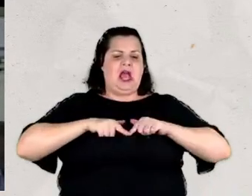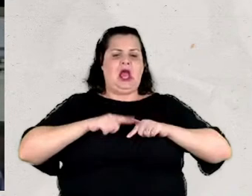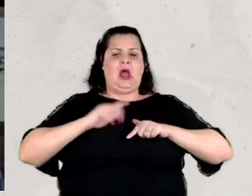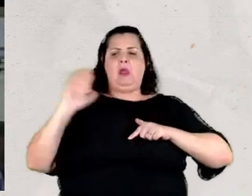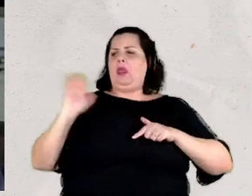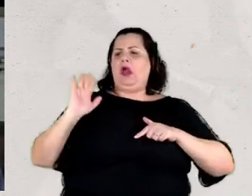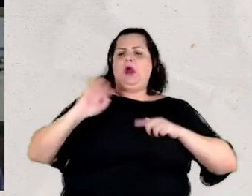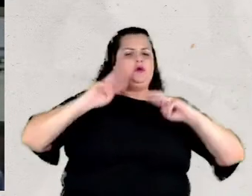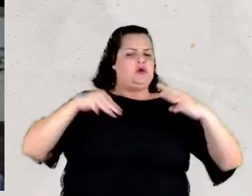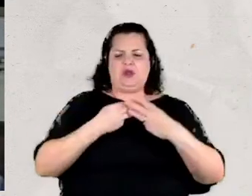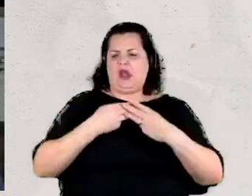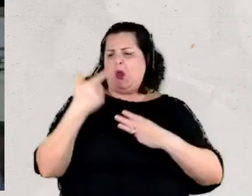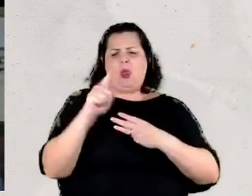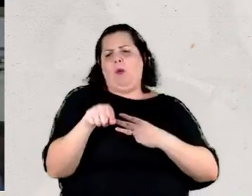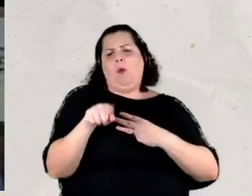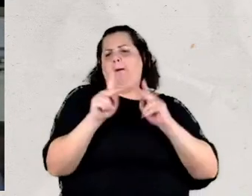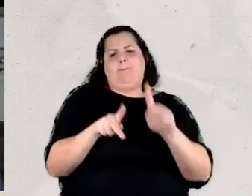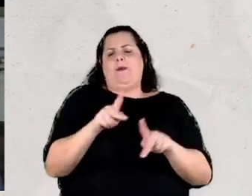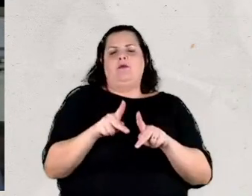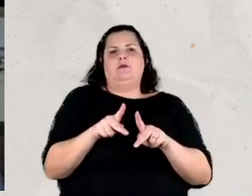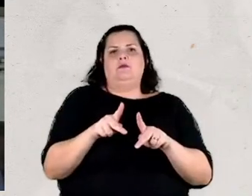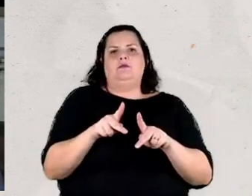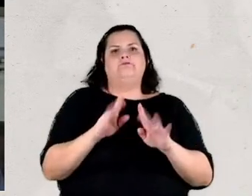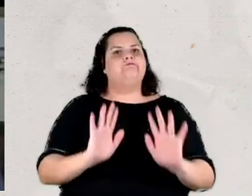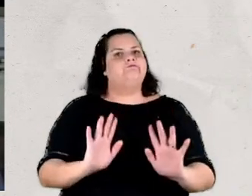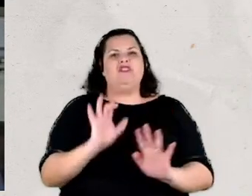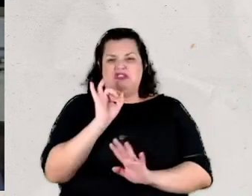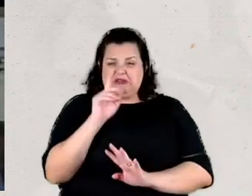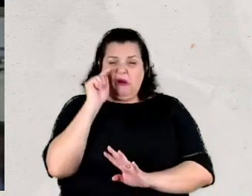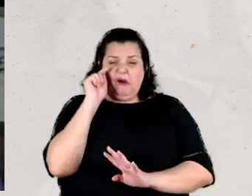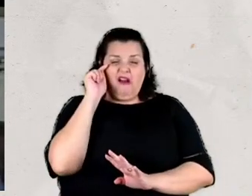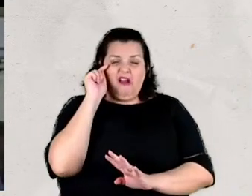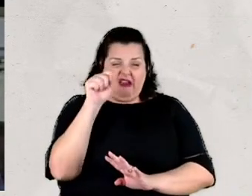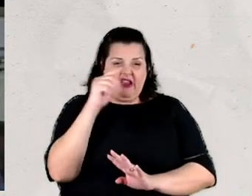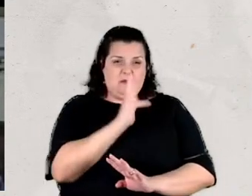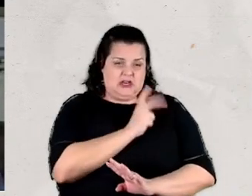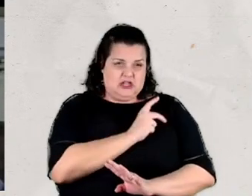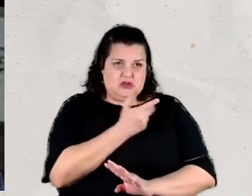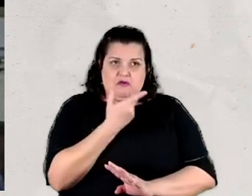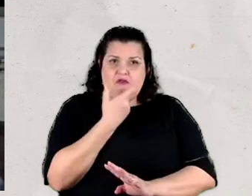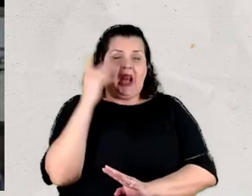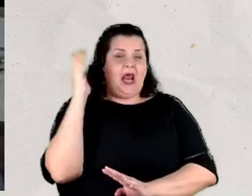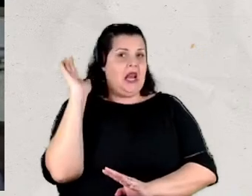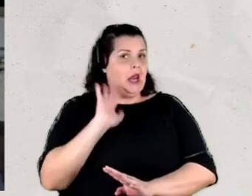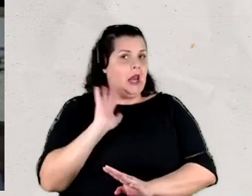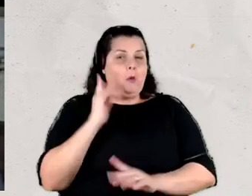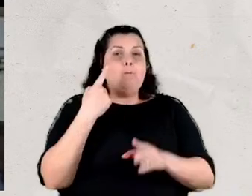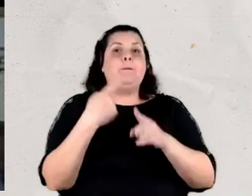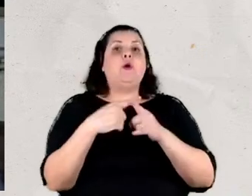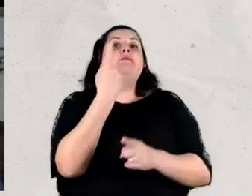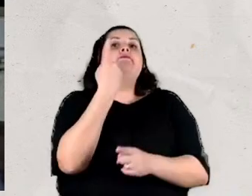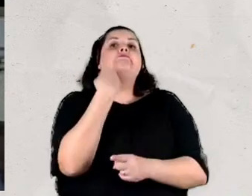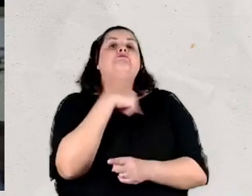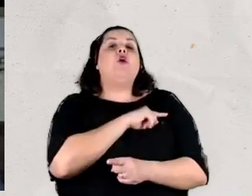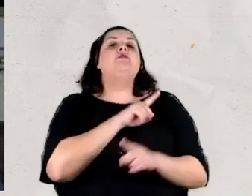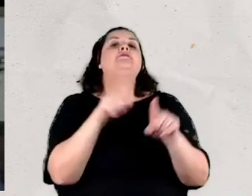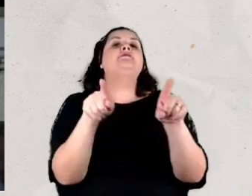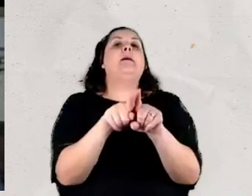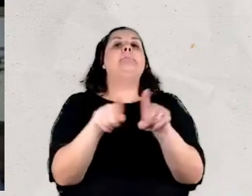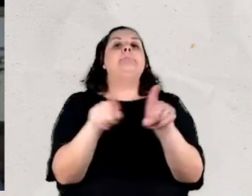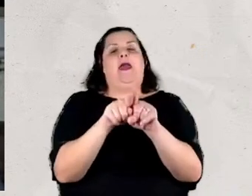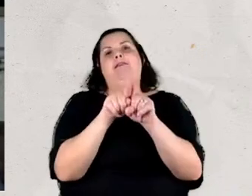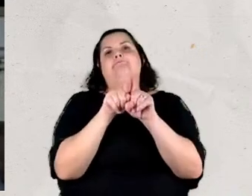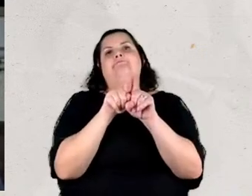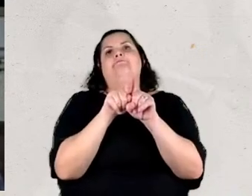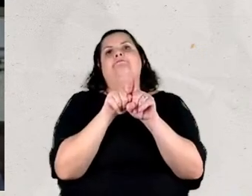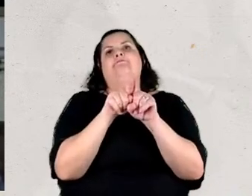two actual real peoples. And if we can get to that point, I think that we'll really be making